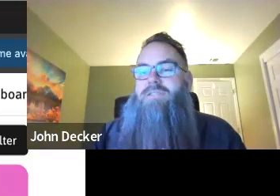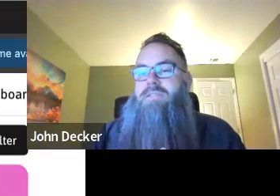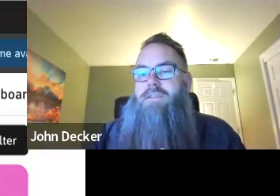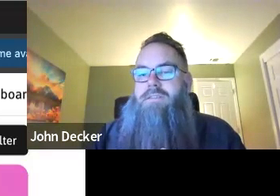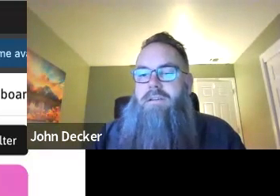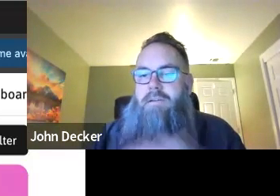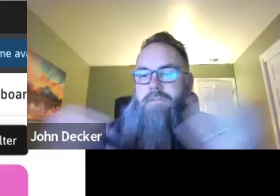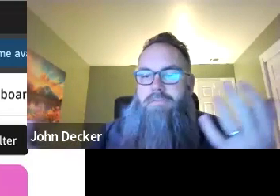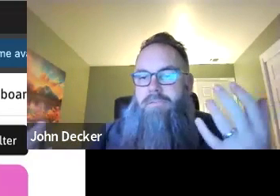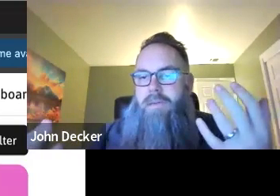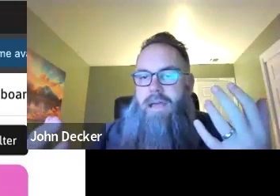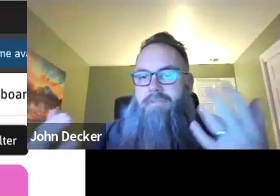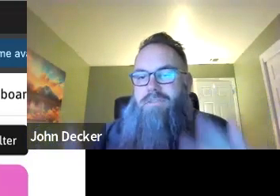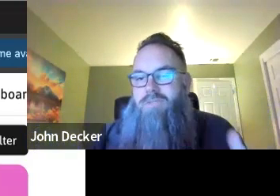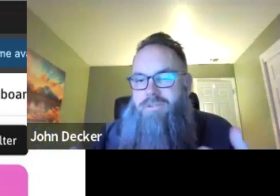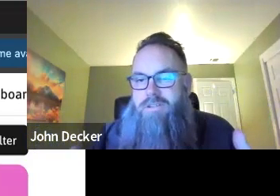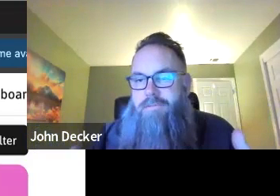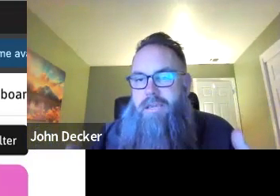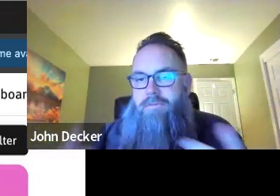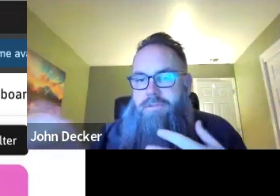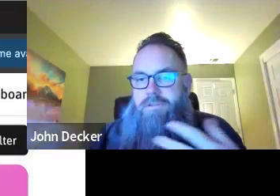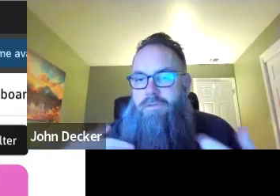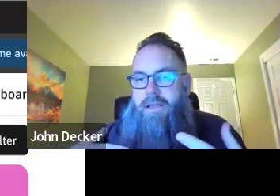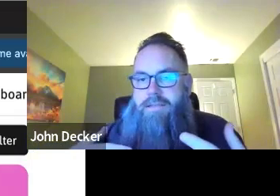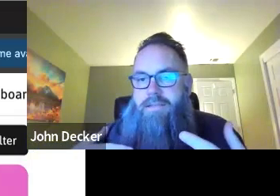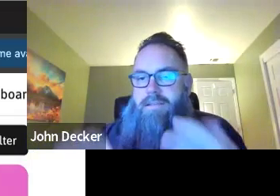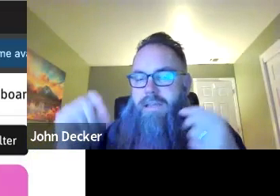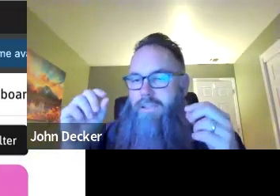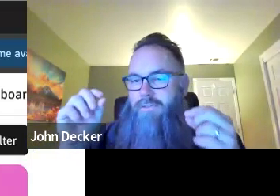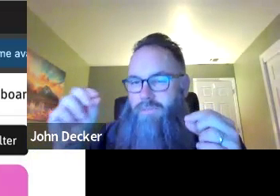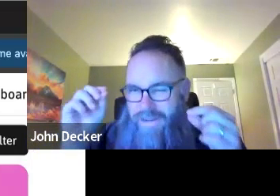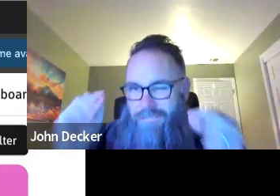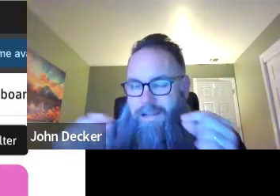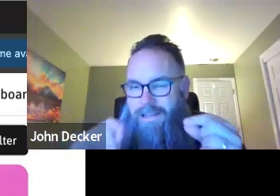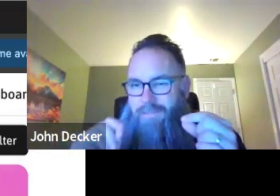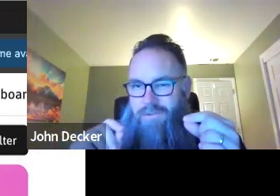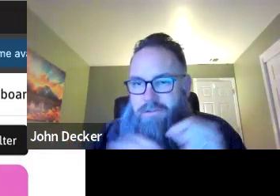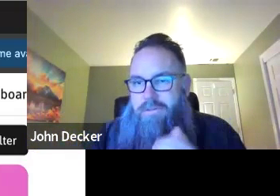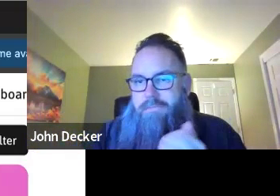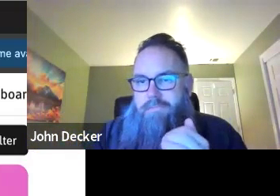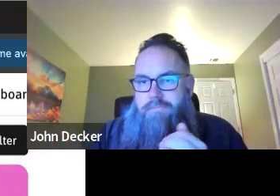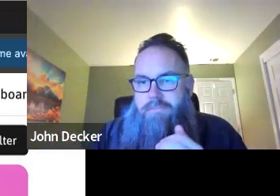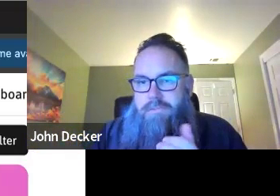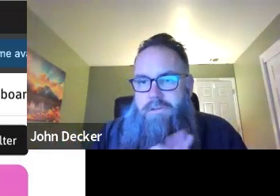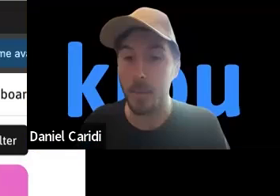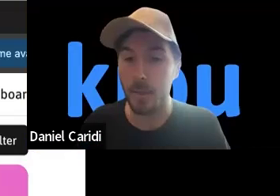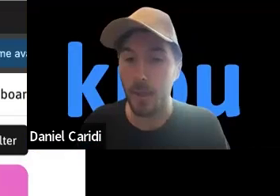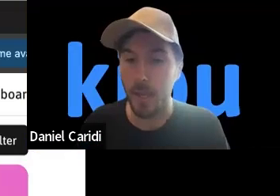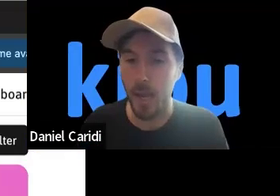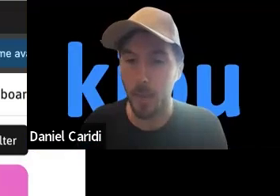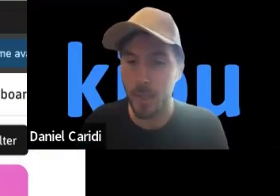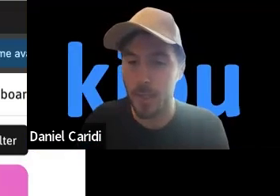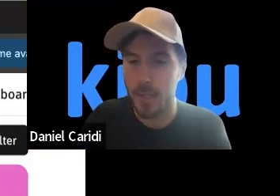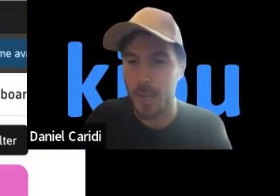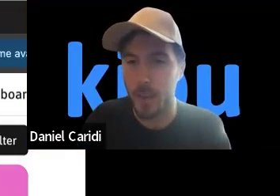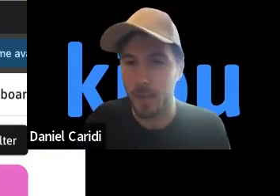disability agencies for them to be able to have a subscription to be able to utilize this. Would you mind explaining that for folks a little bit? Yeah, absolutely.